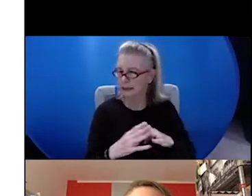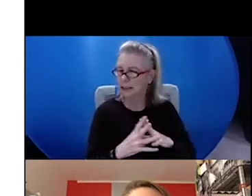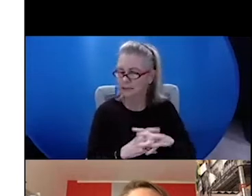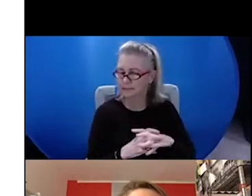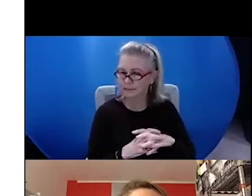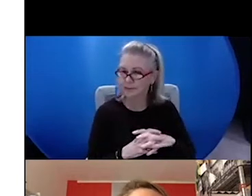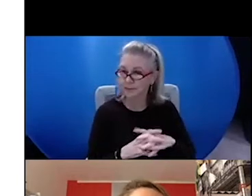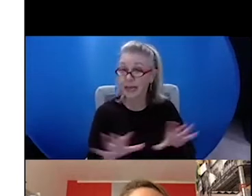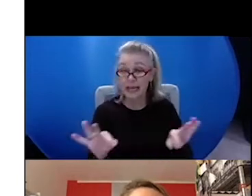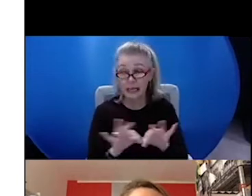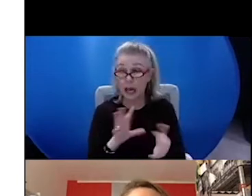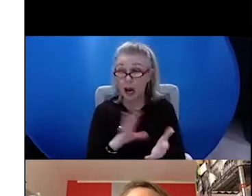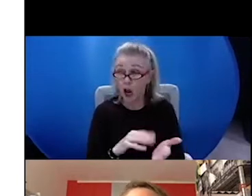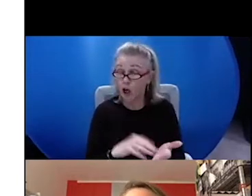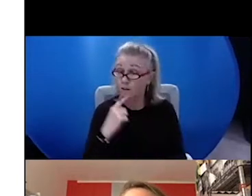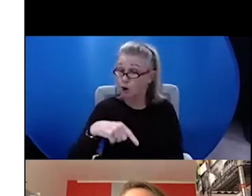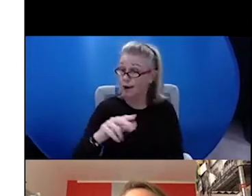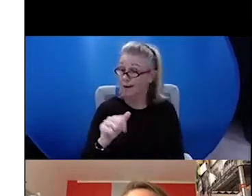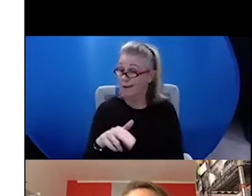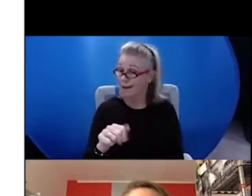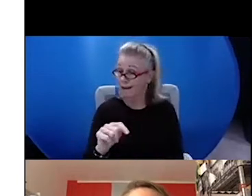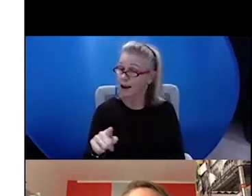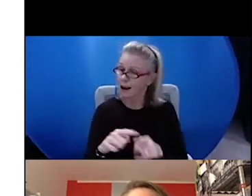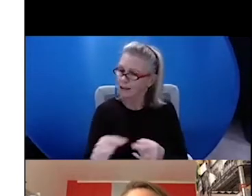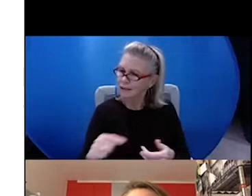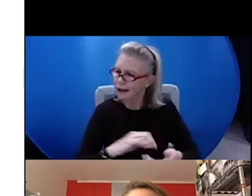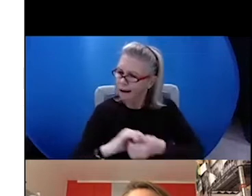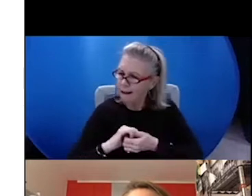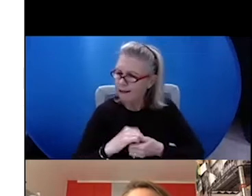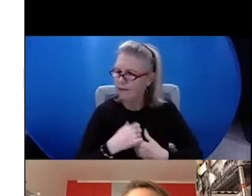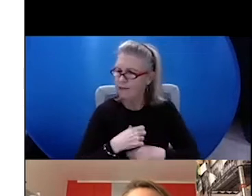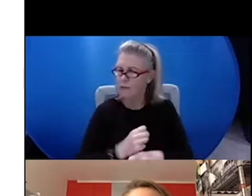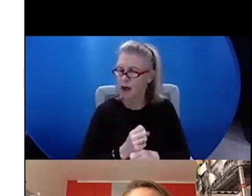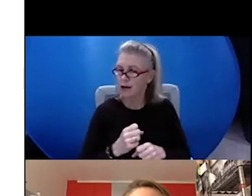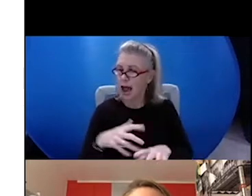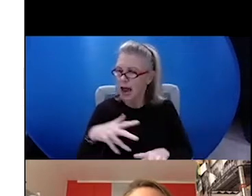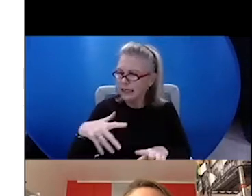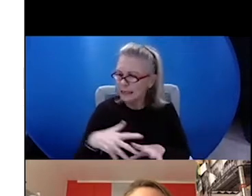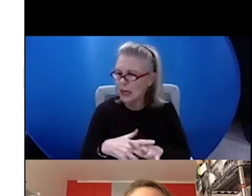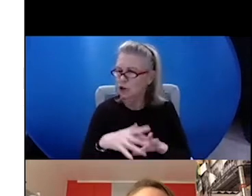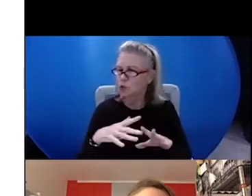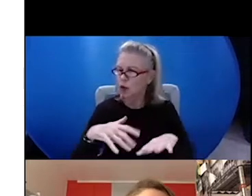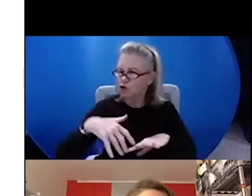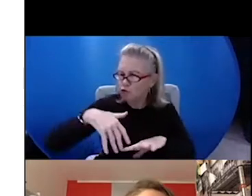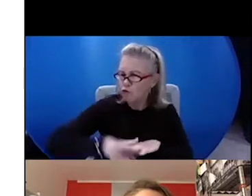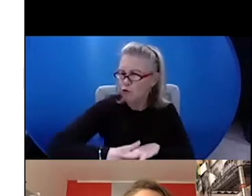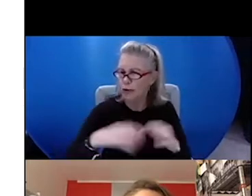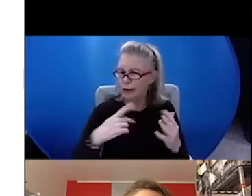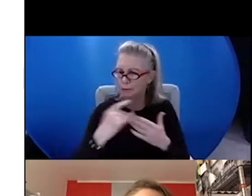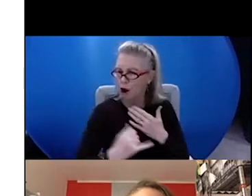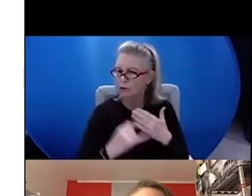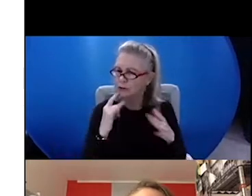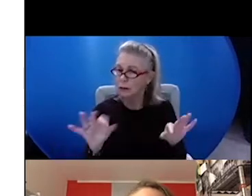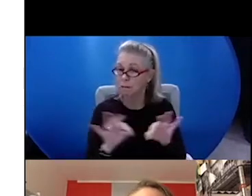A key lesson for CANAT as a collective making and contextually rooting project has been the importance of reiterating